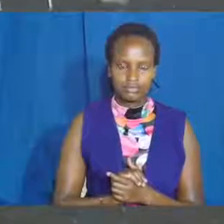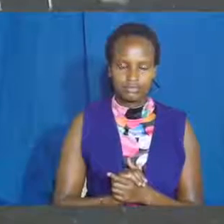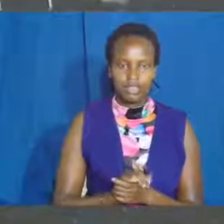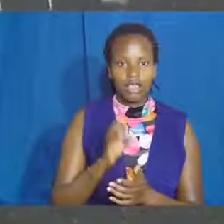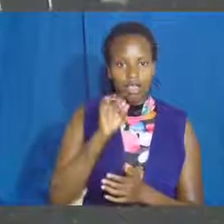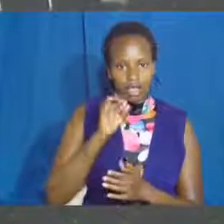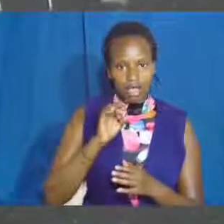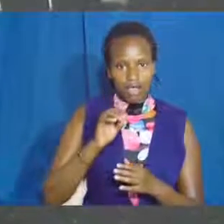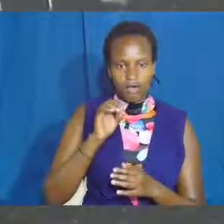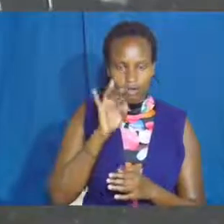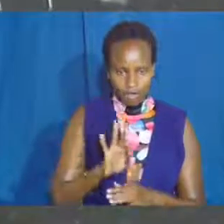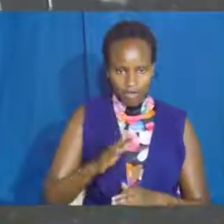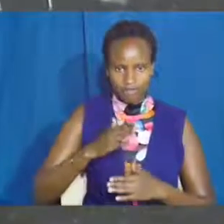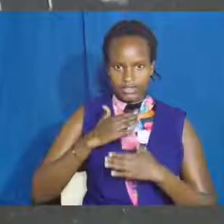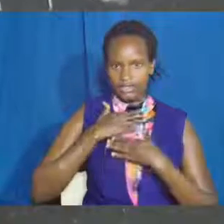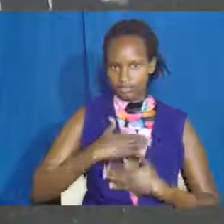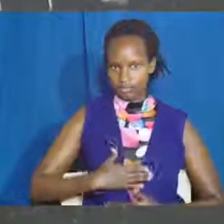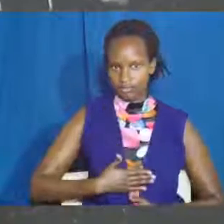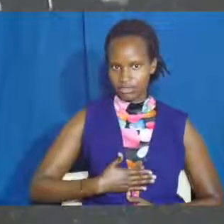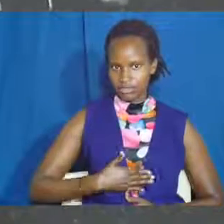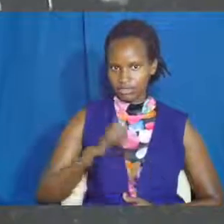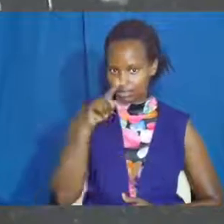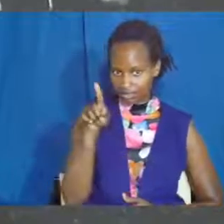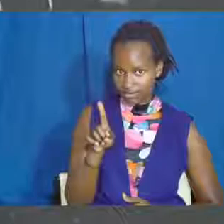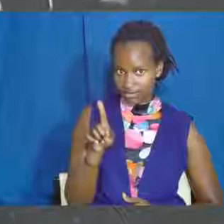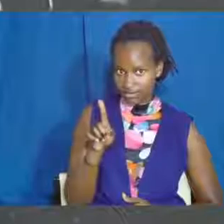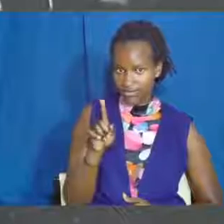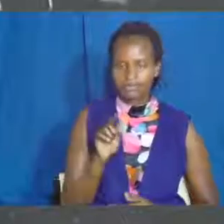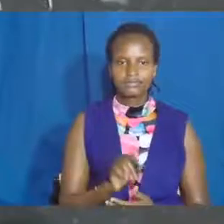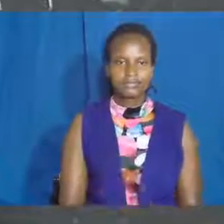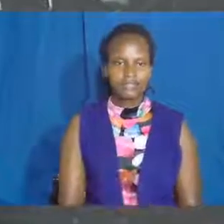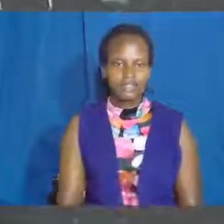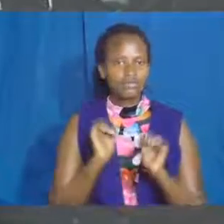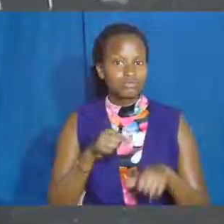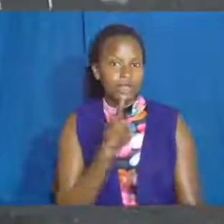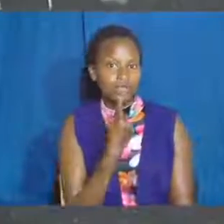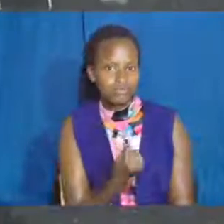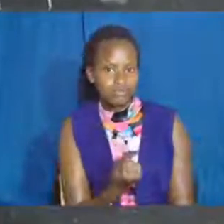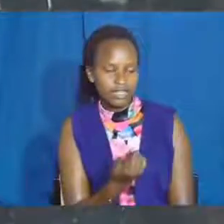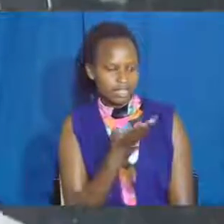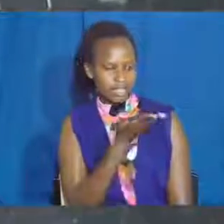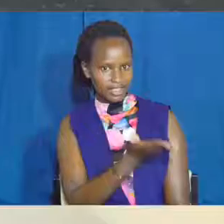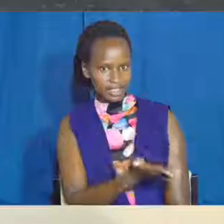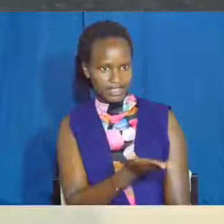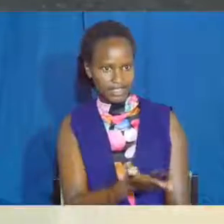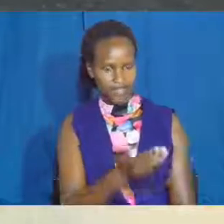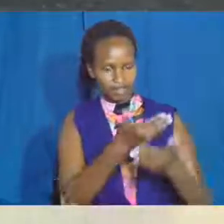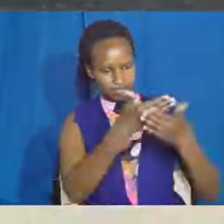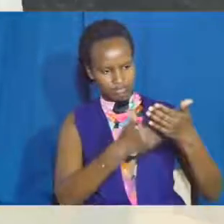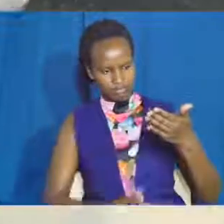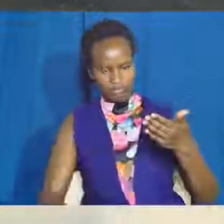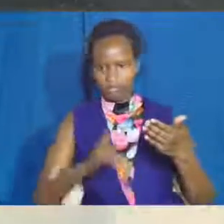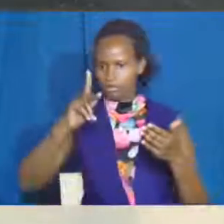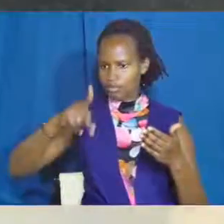of the body. All right? You can say here is a list of the passive